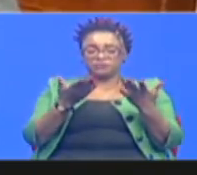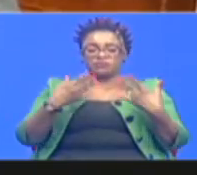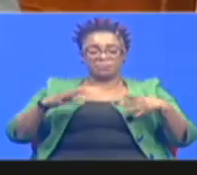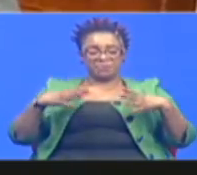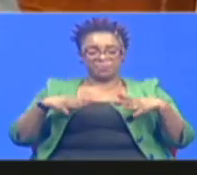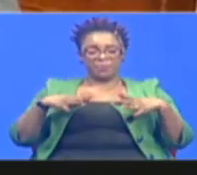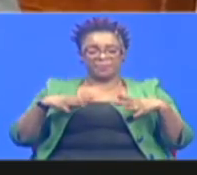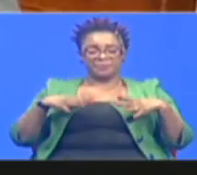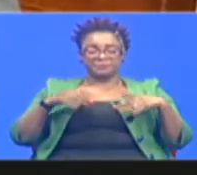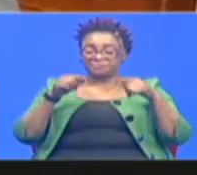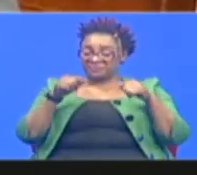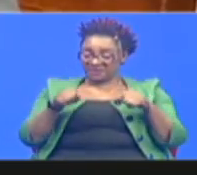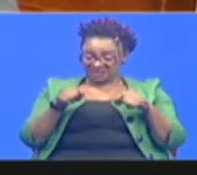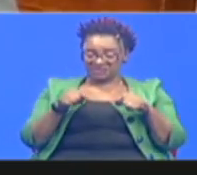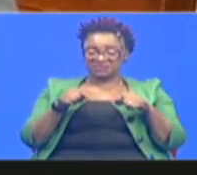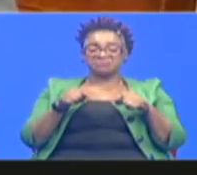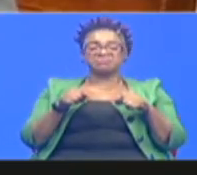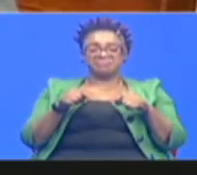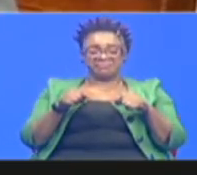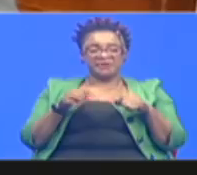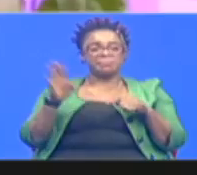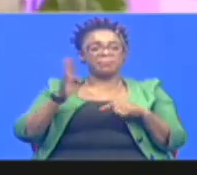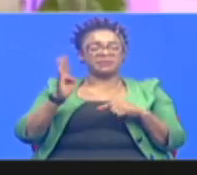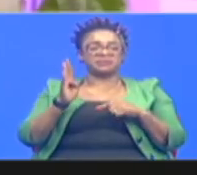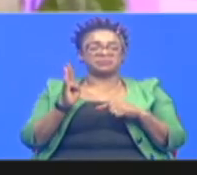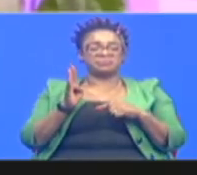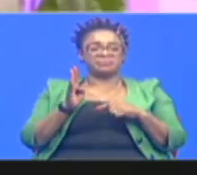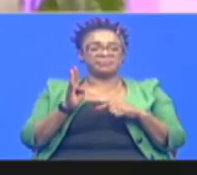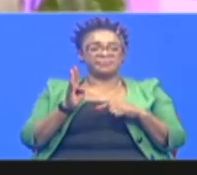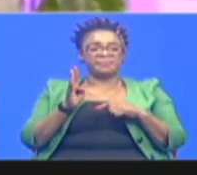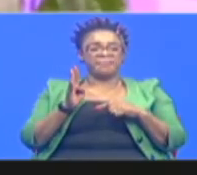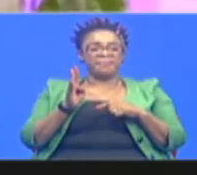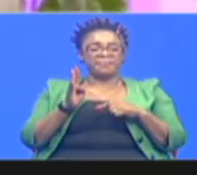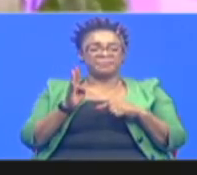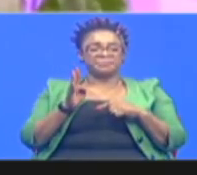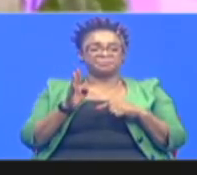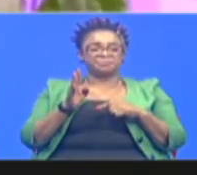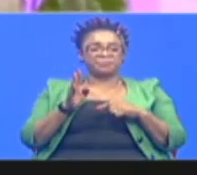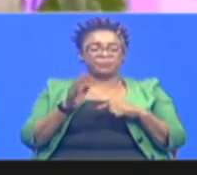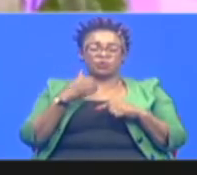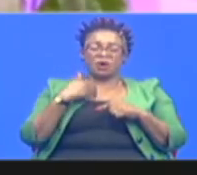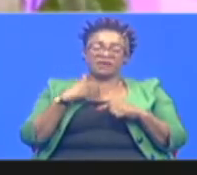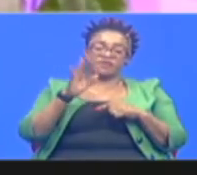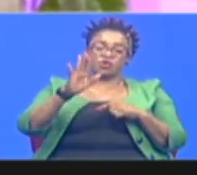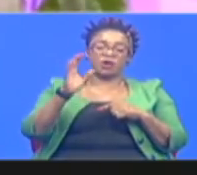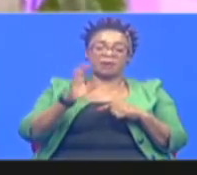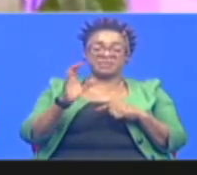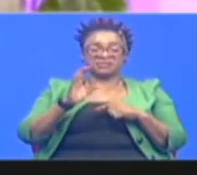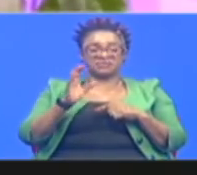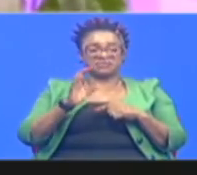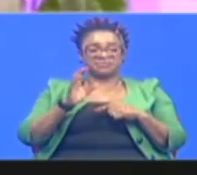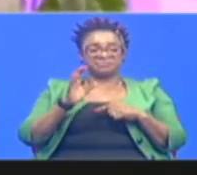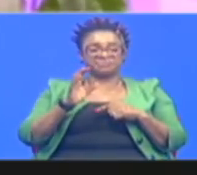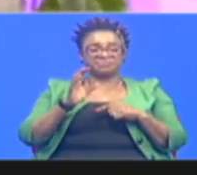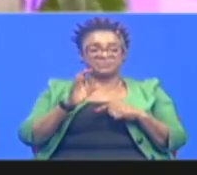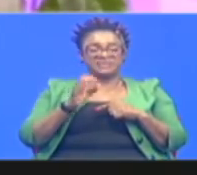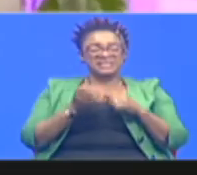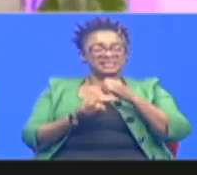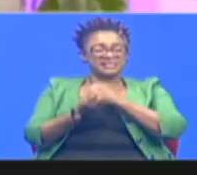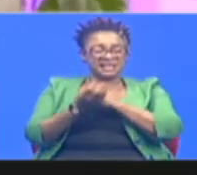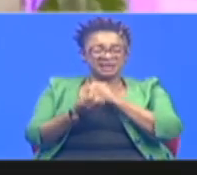in this case, the people permit. Okay, besides the deputy governor position, there is your cabinet. And describe what you have